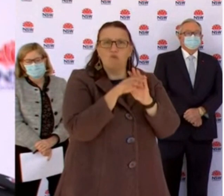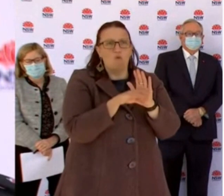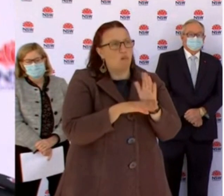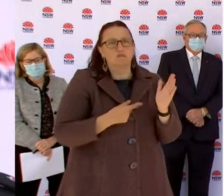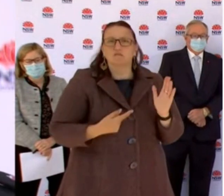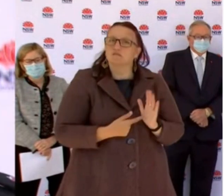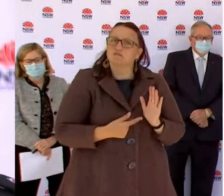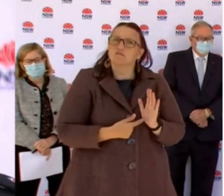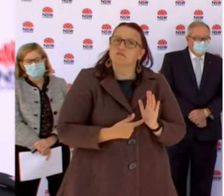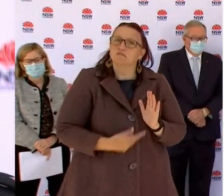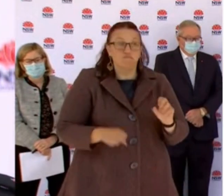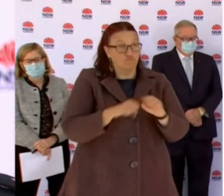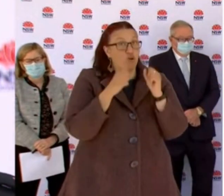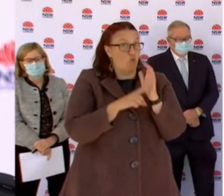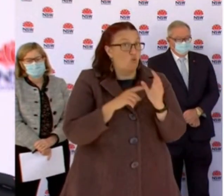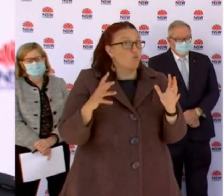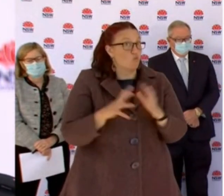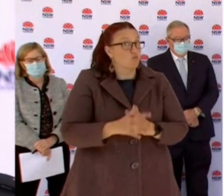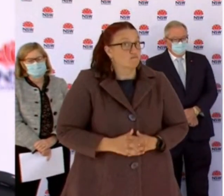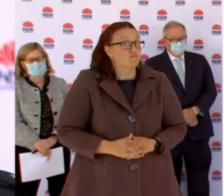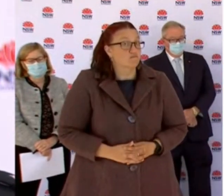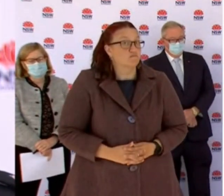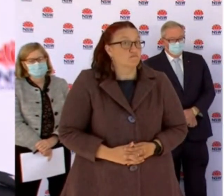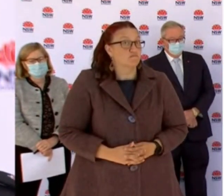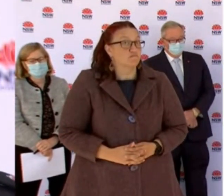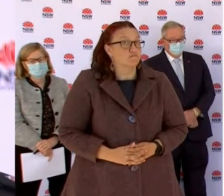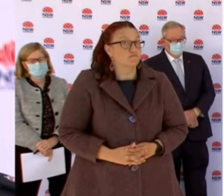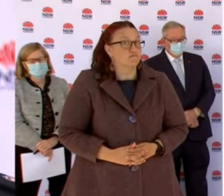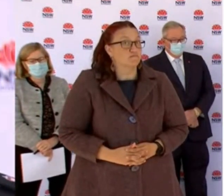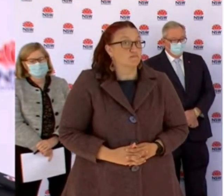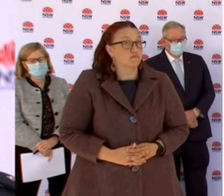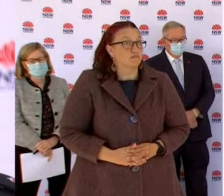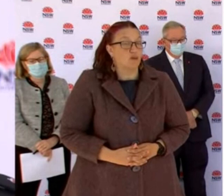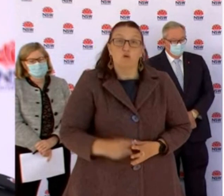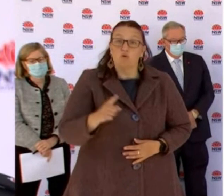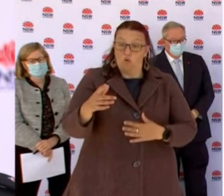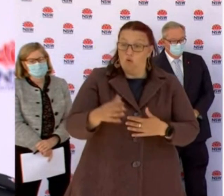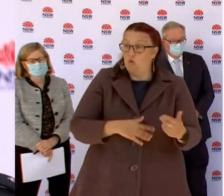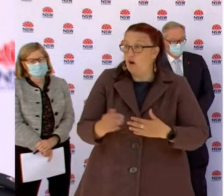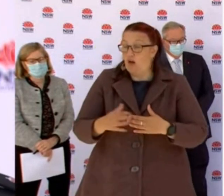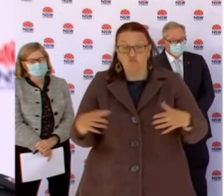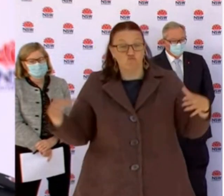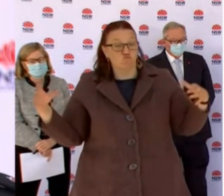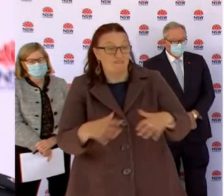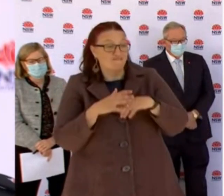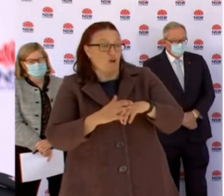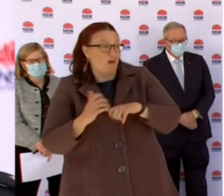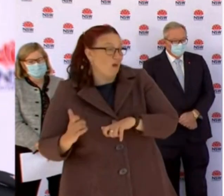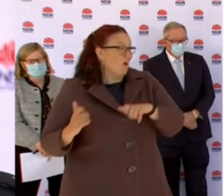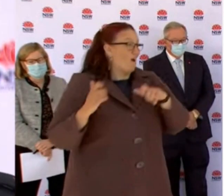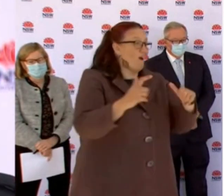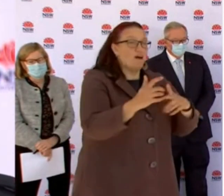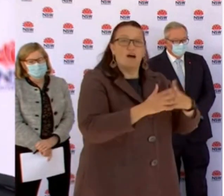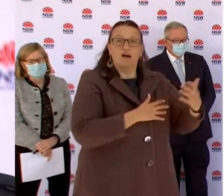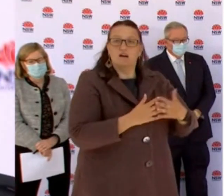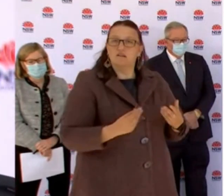public health order, and something that we would ask people to be particularly mindful when they're organising groups of friends and like-minded